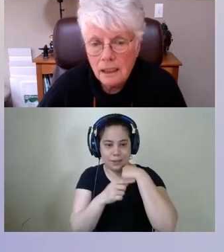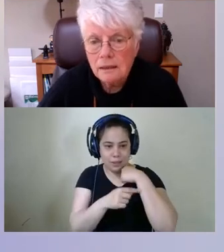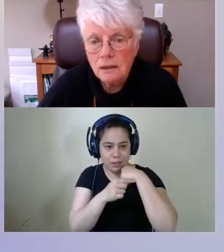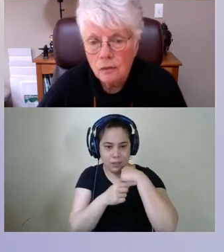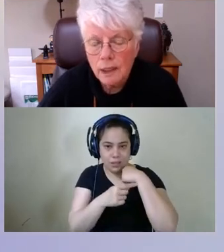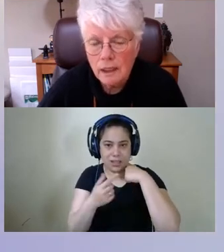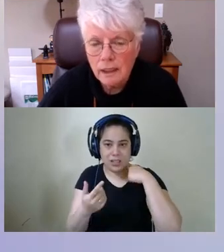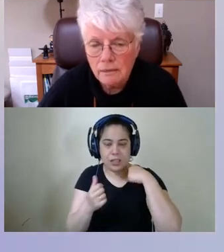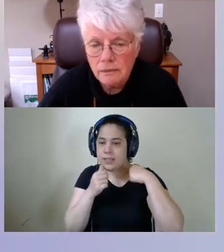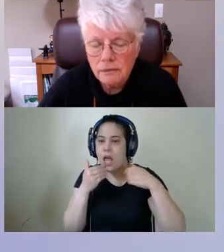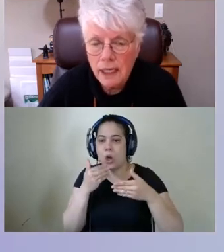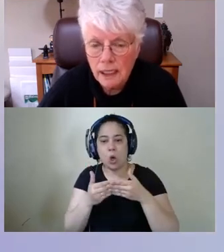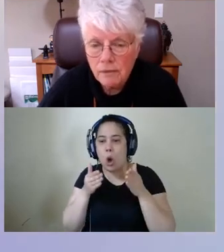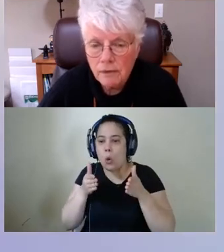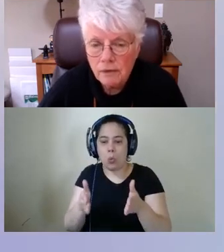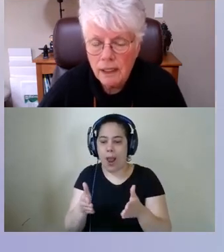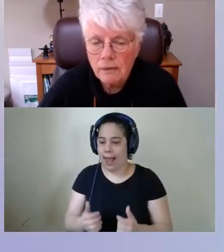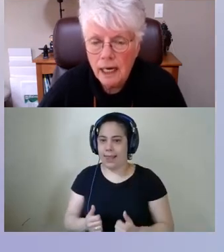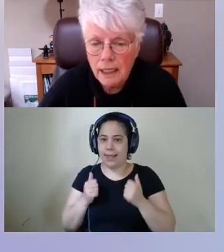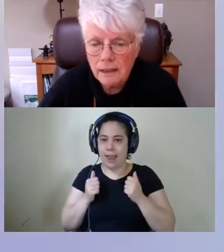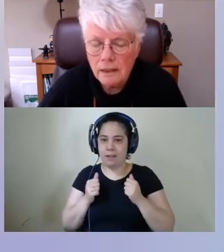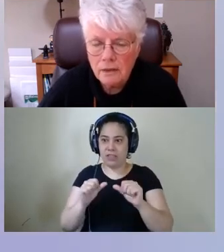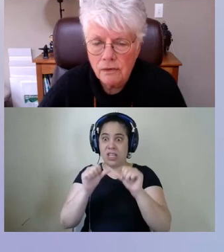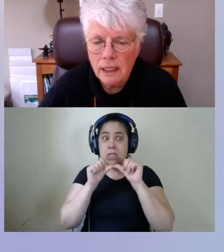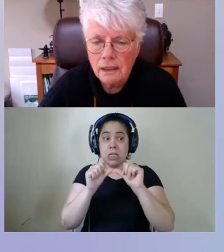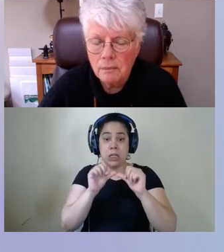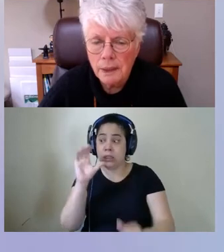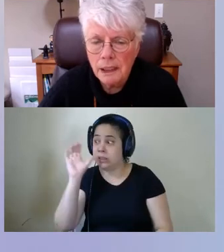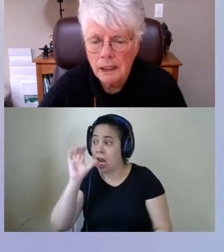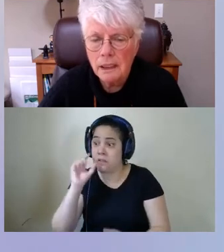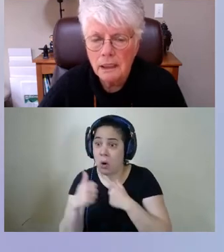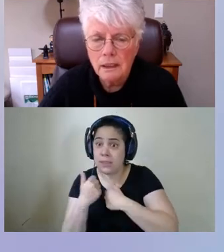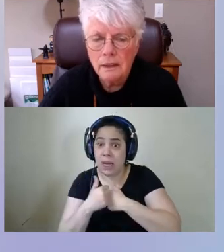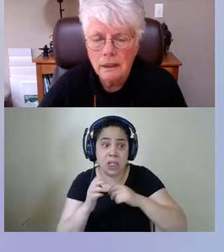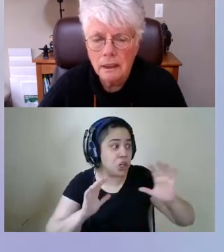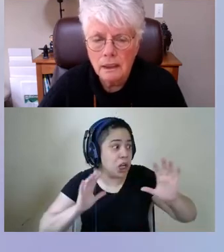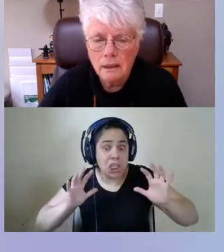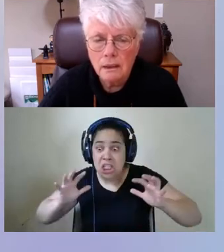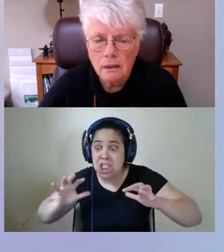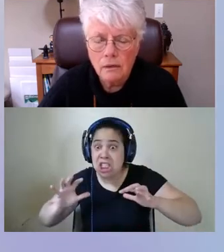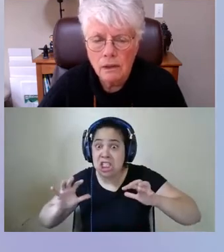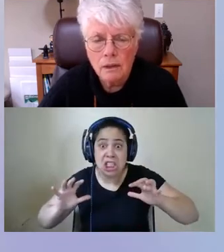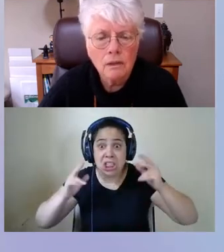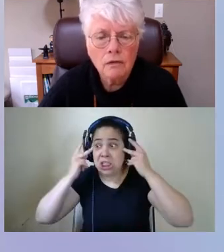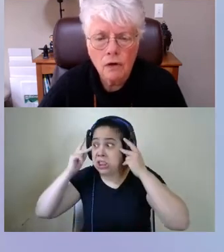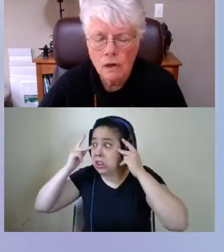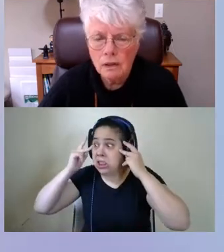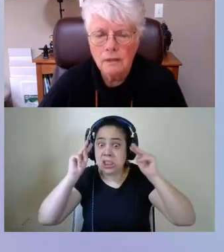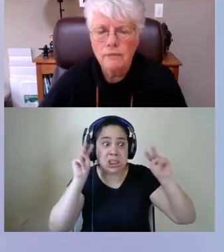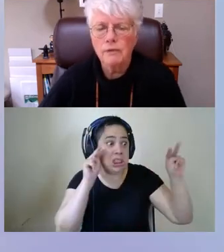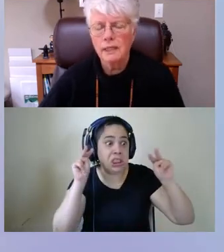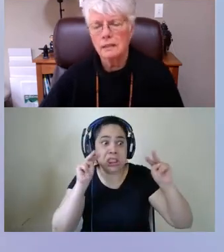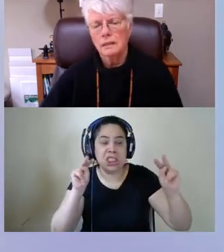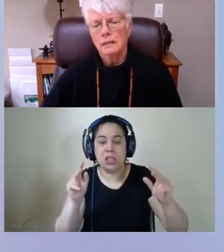that's not a good way to live. Scanning for threat, reacting to threat, being in the thrall